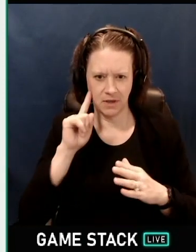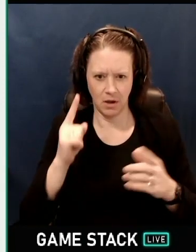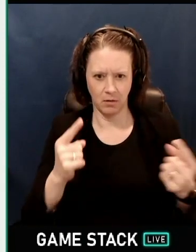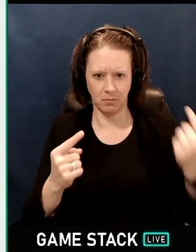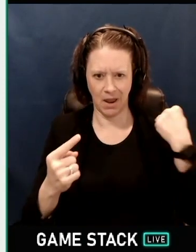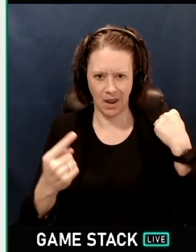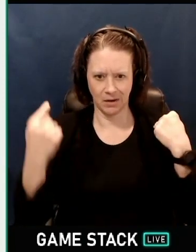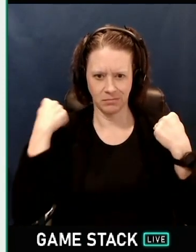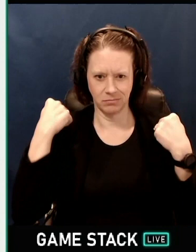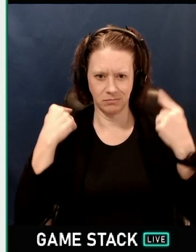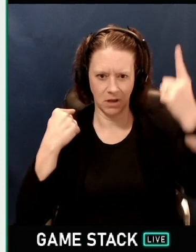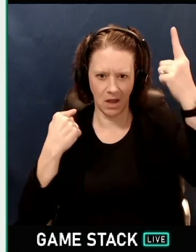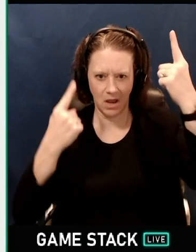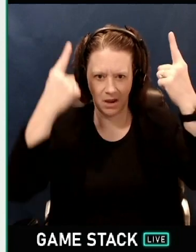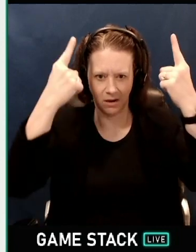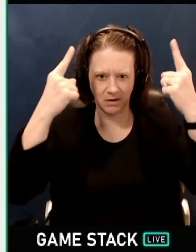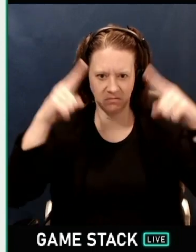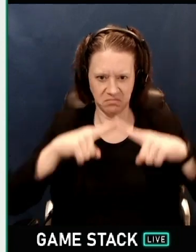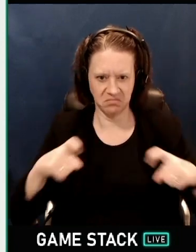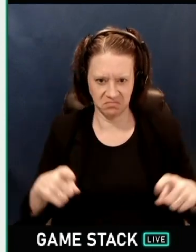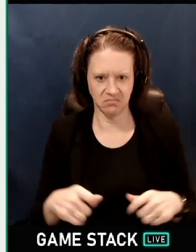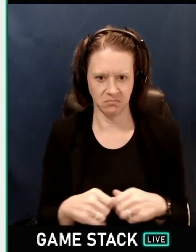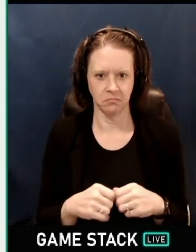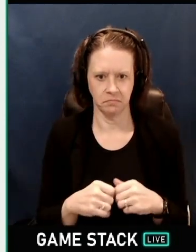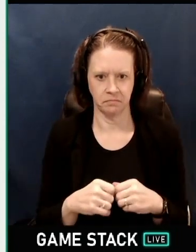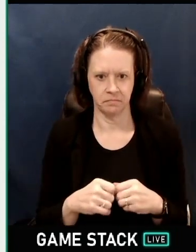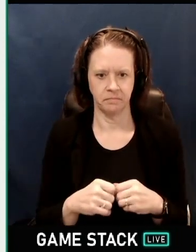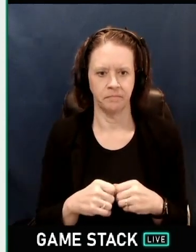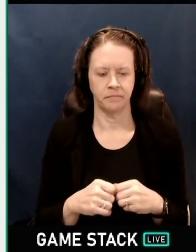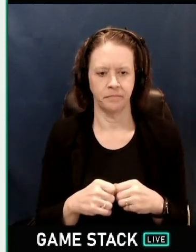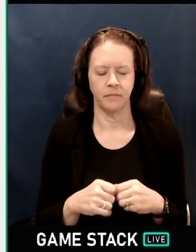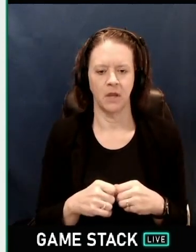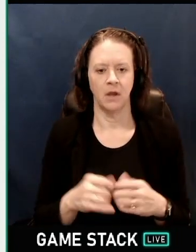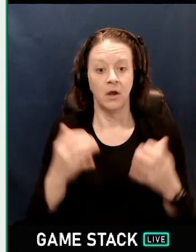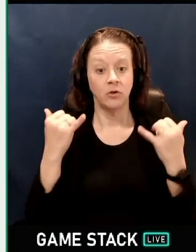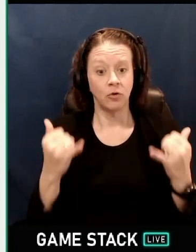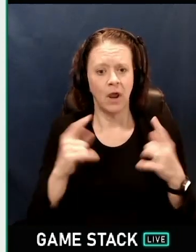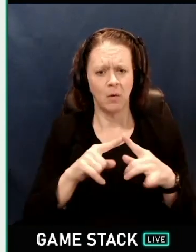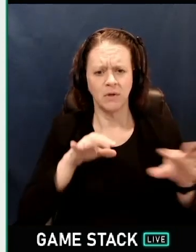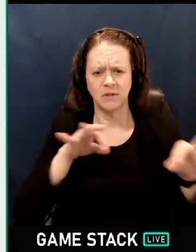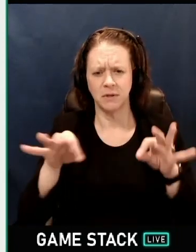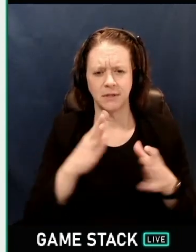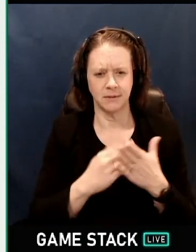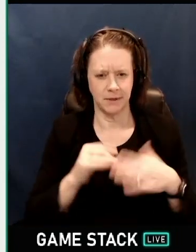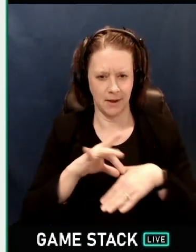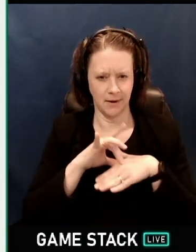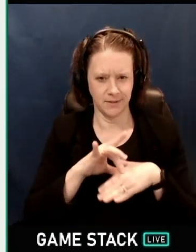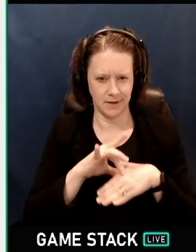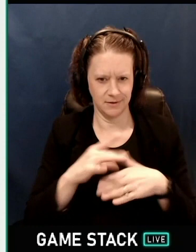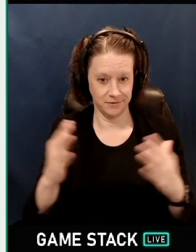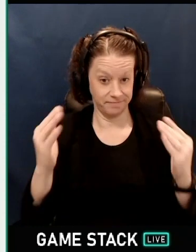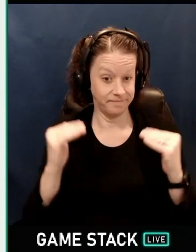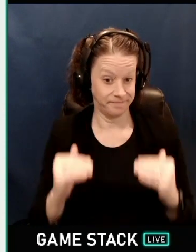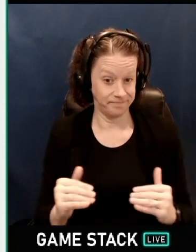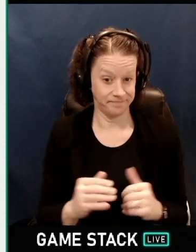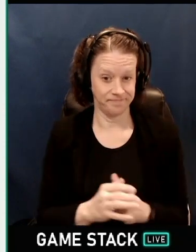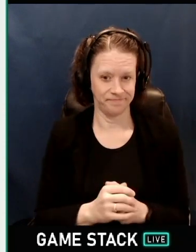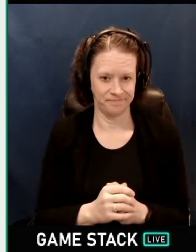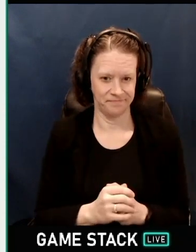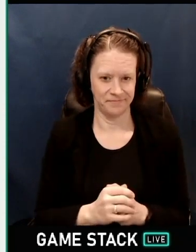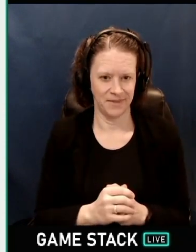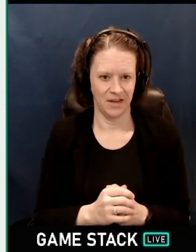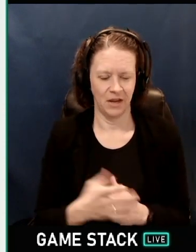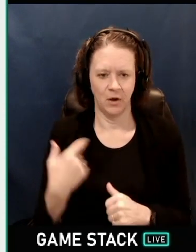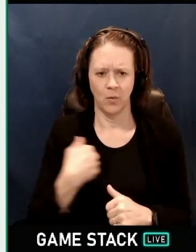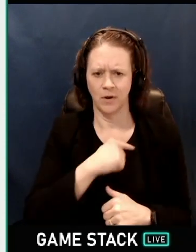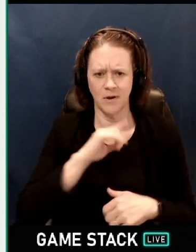So let's get into some content here. We're going to first talk about